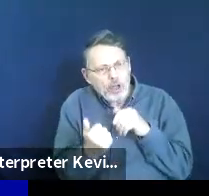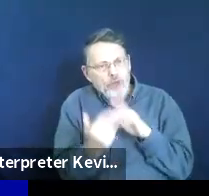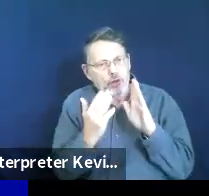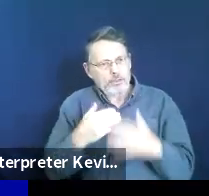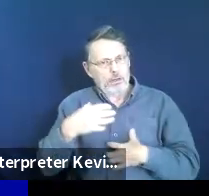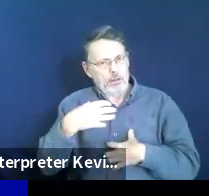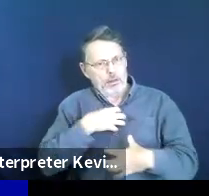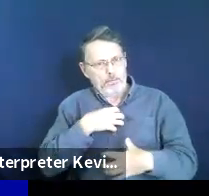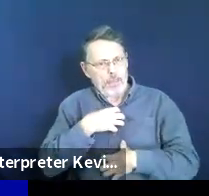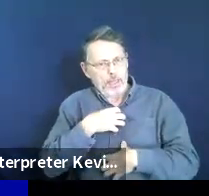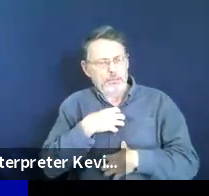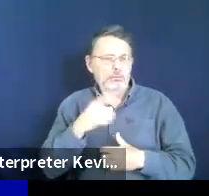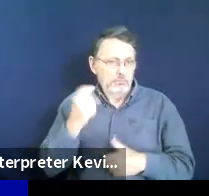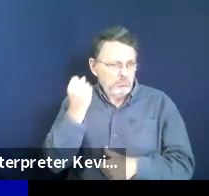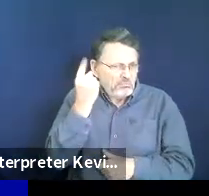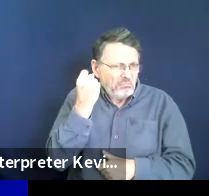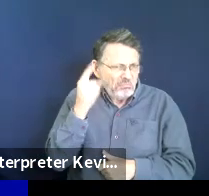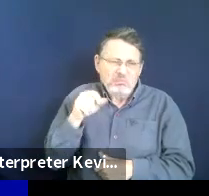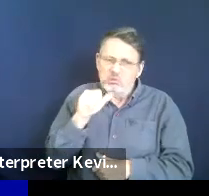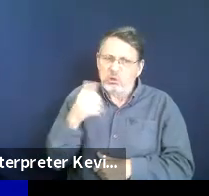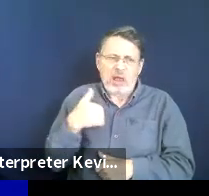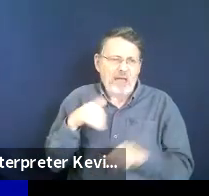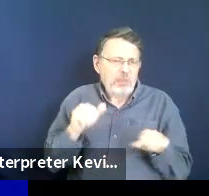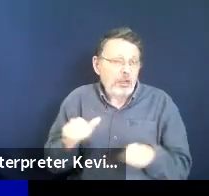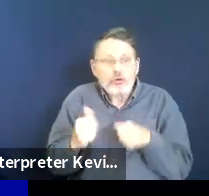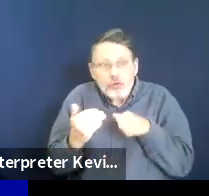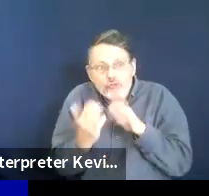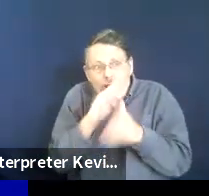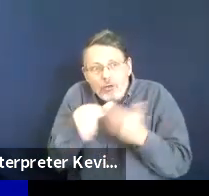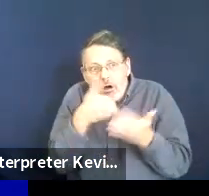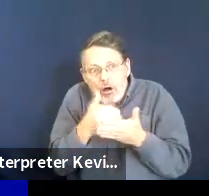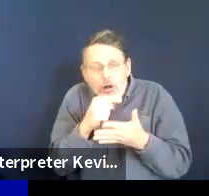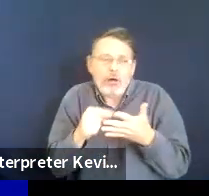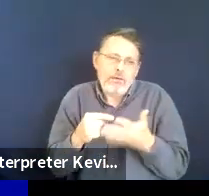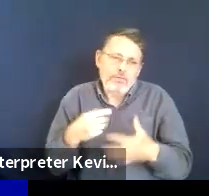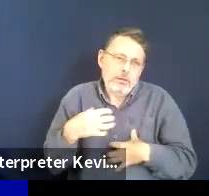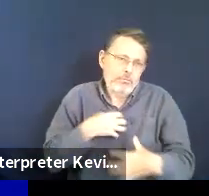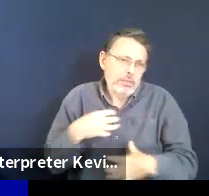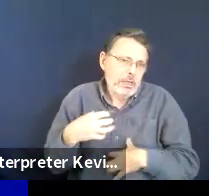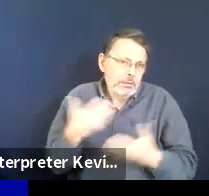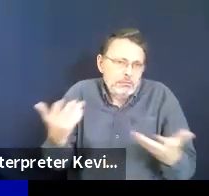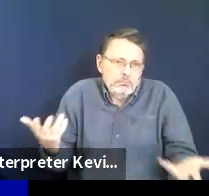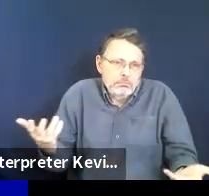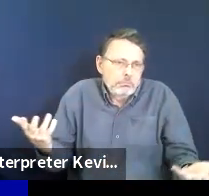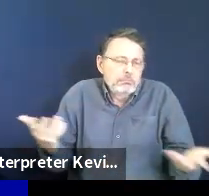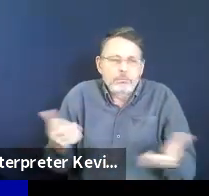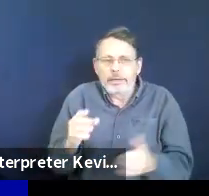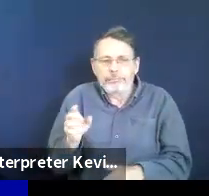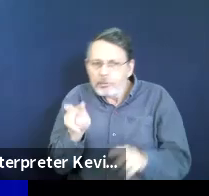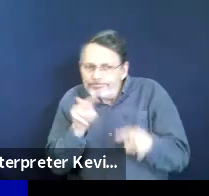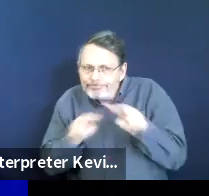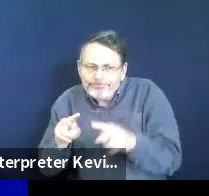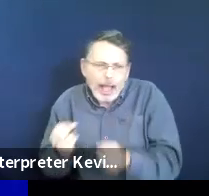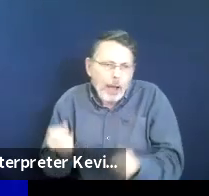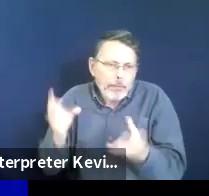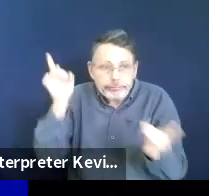complaints, understanding that you do not have capacity to address all of them? Would it be the level of egregiousness, the possibility